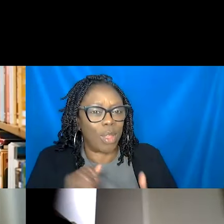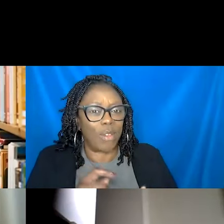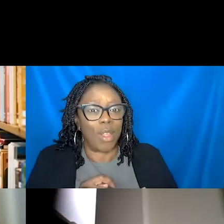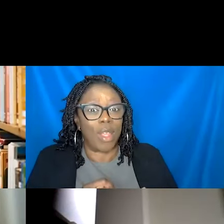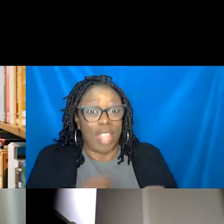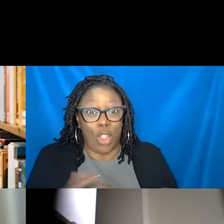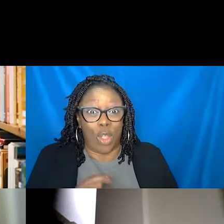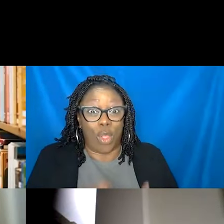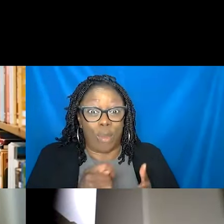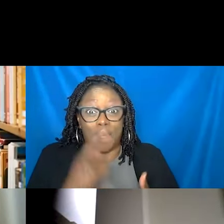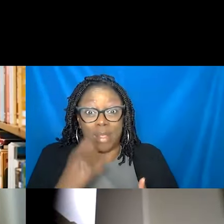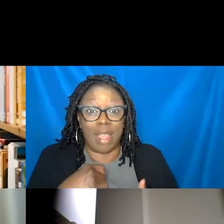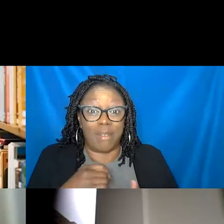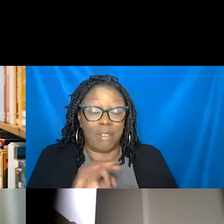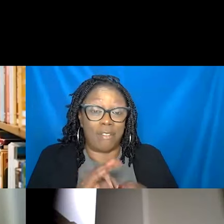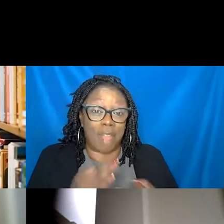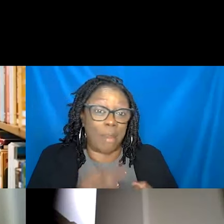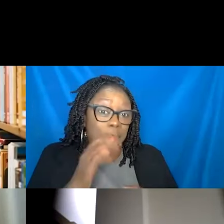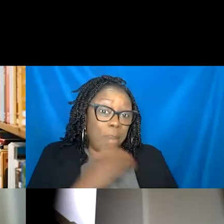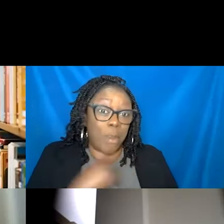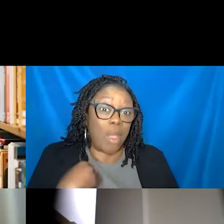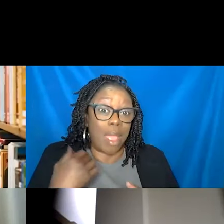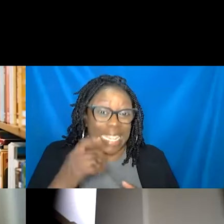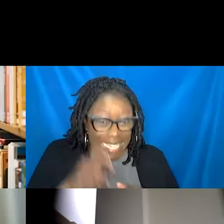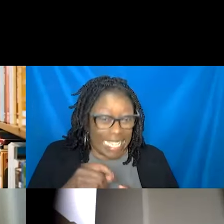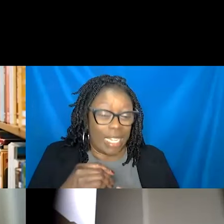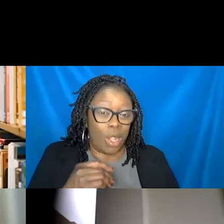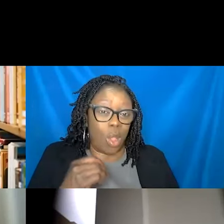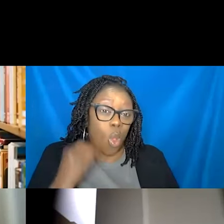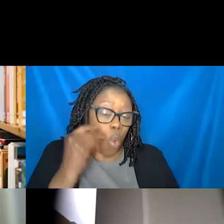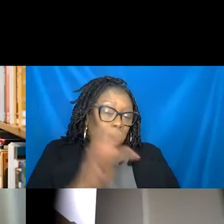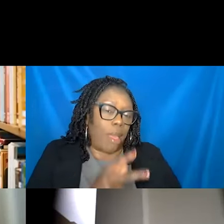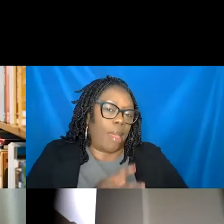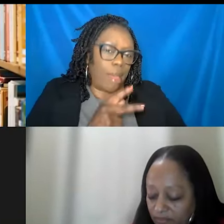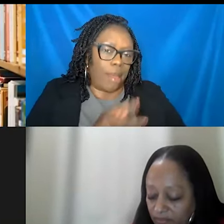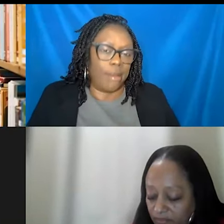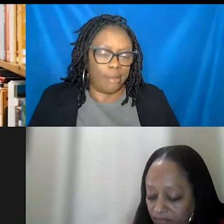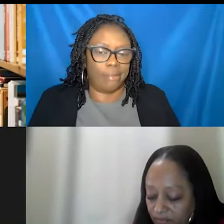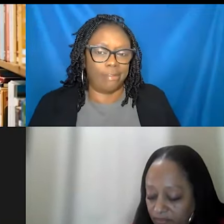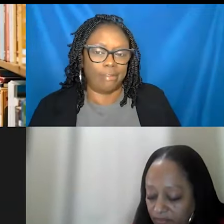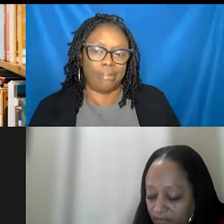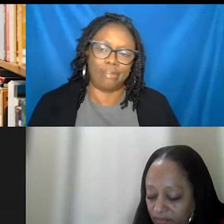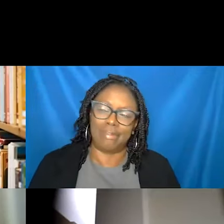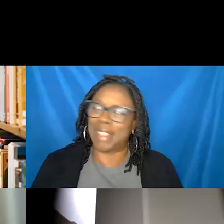member who's currently in need of home health care. Excellent. Okay. Awesome.